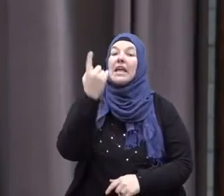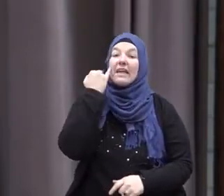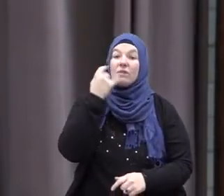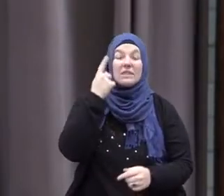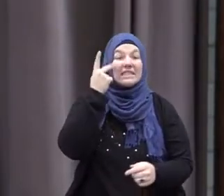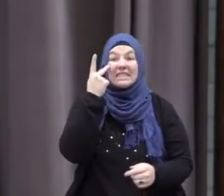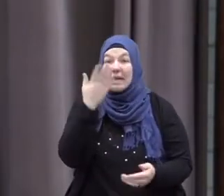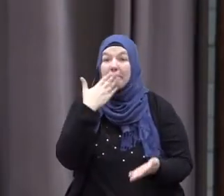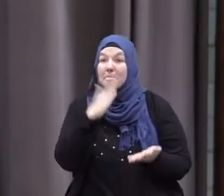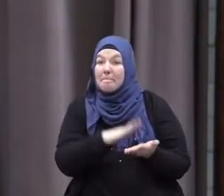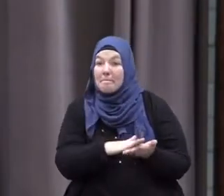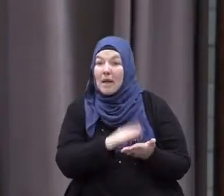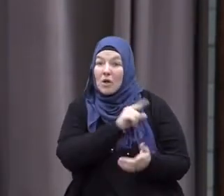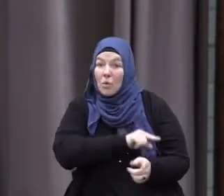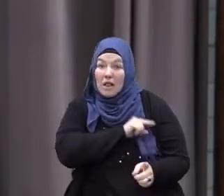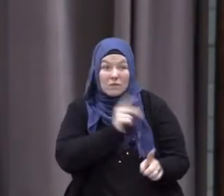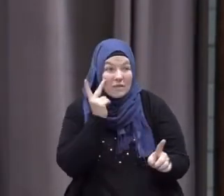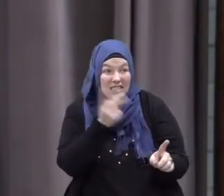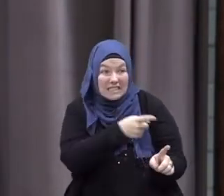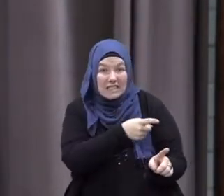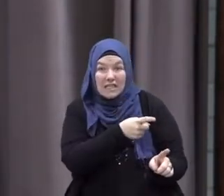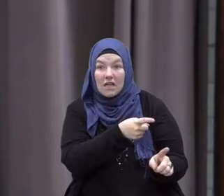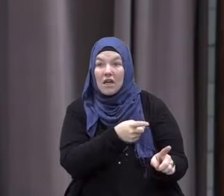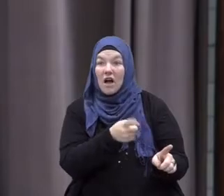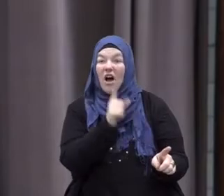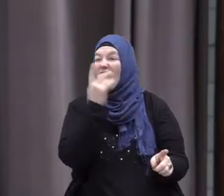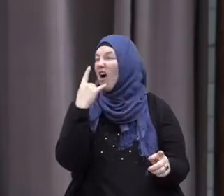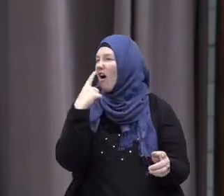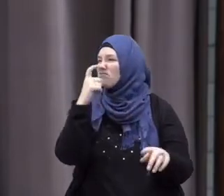finger, your role is to help change it.